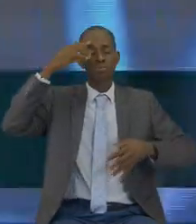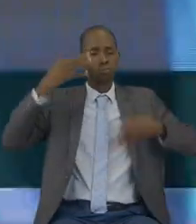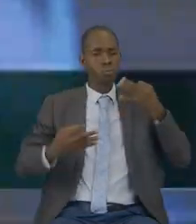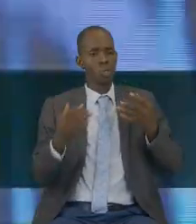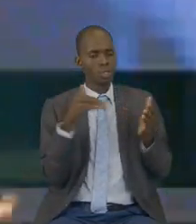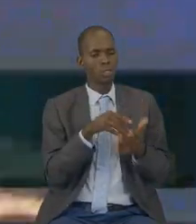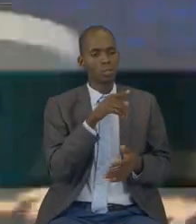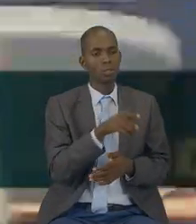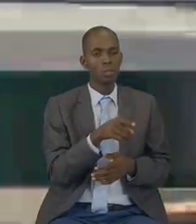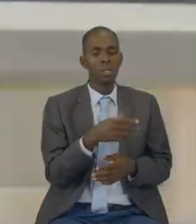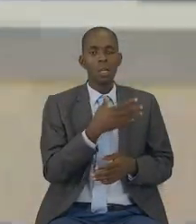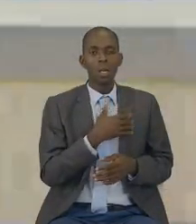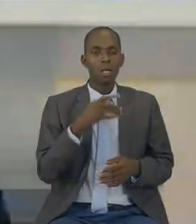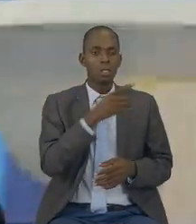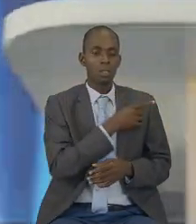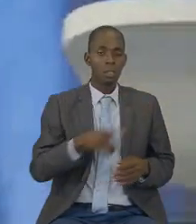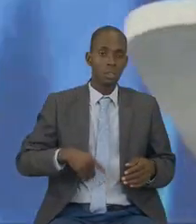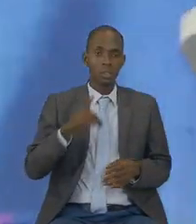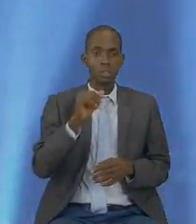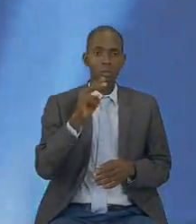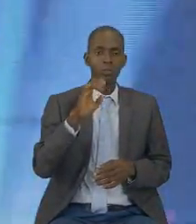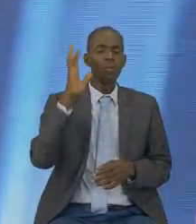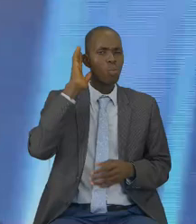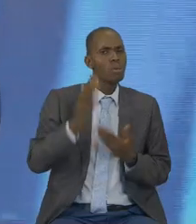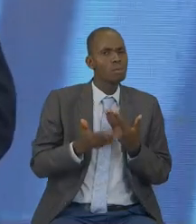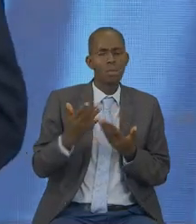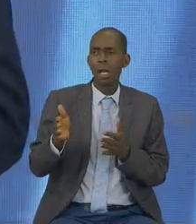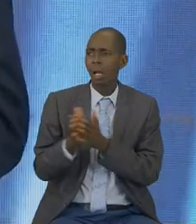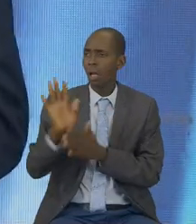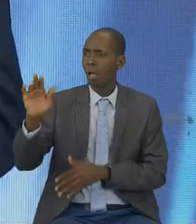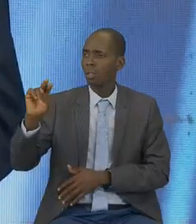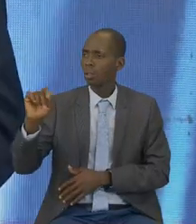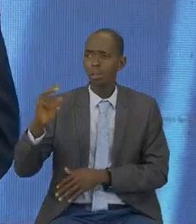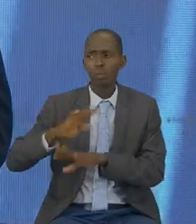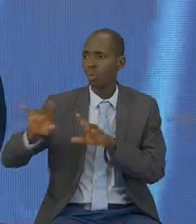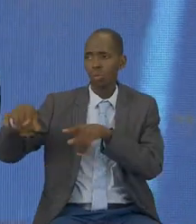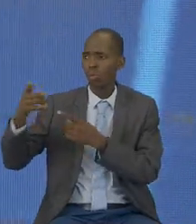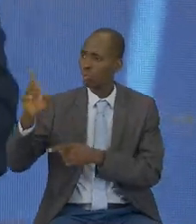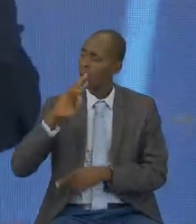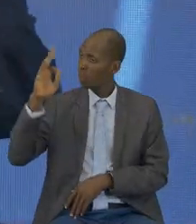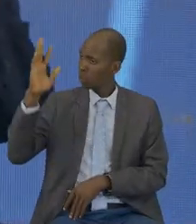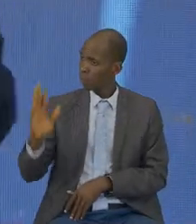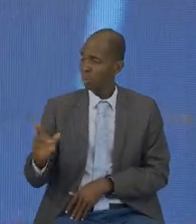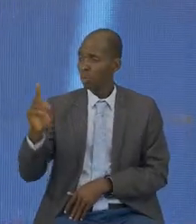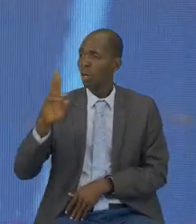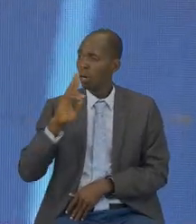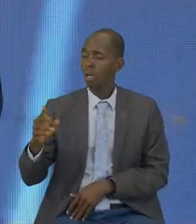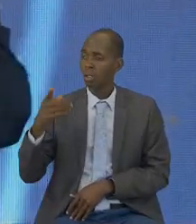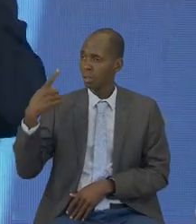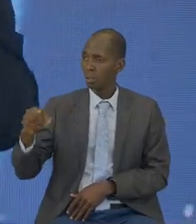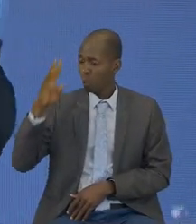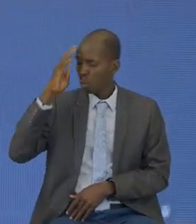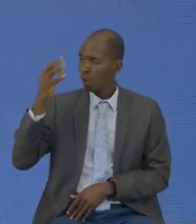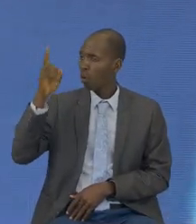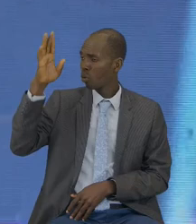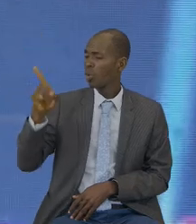said, prophet, don't go away, pray for me, pray for me, pray for me, Nathan, pray for me. You know, that's some kind